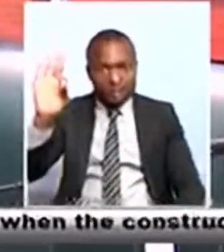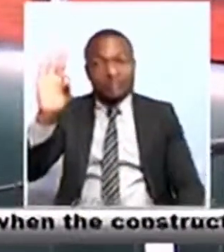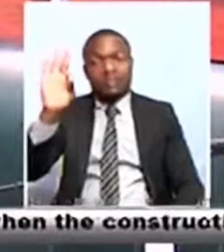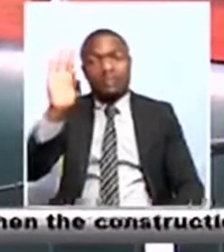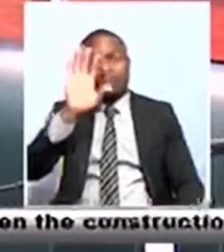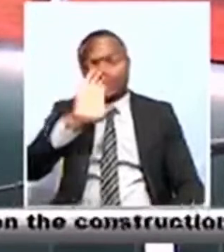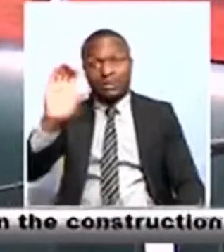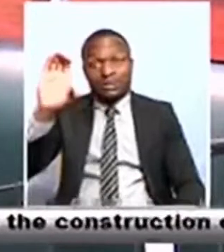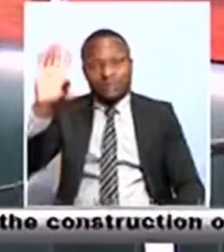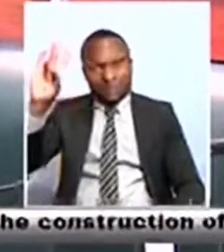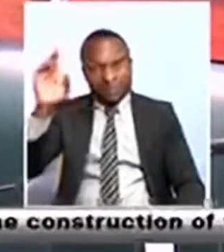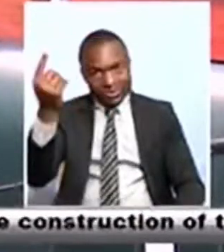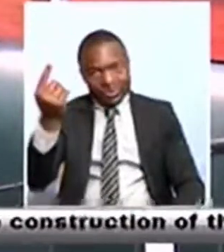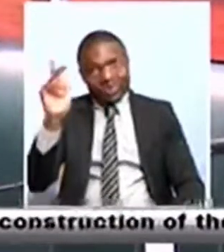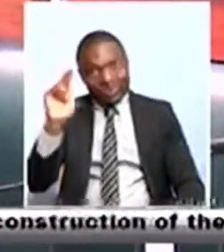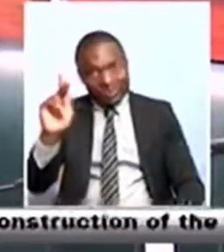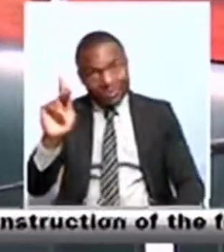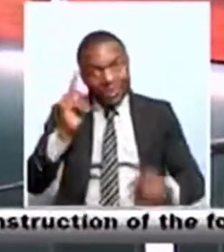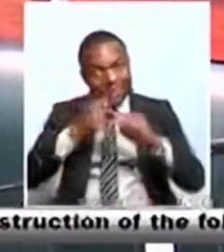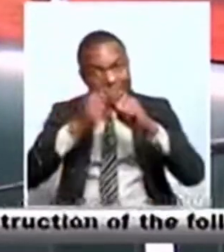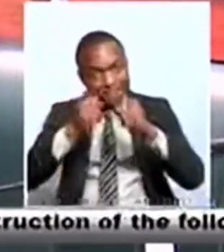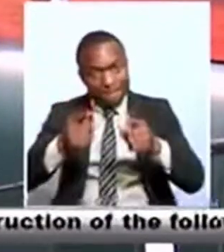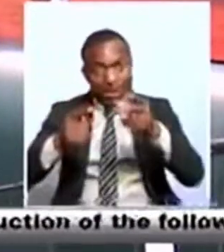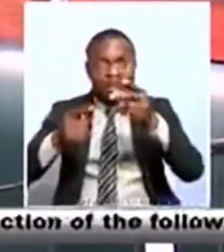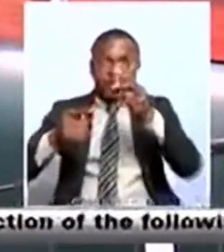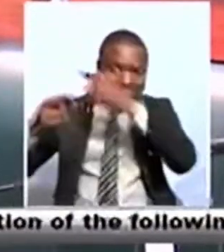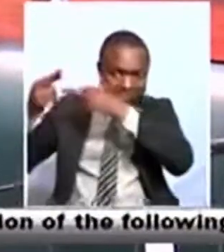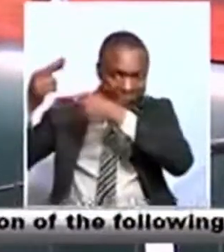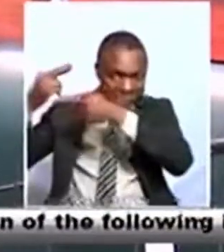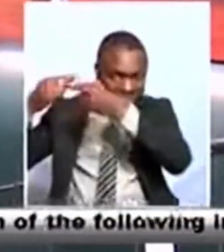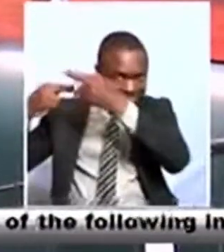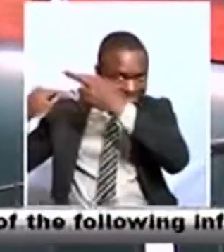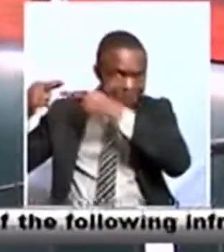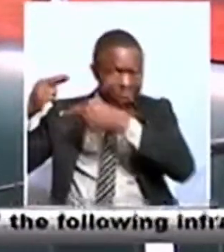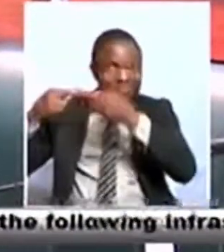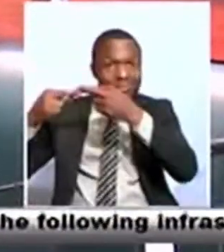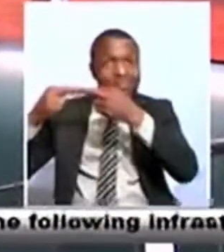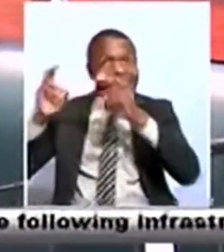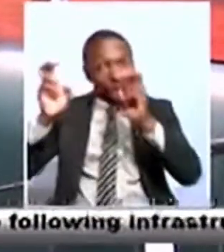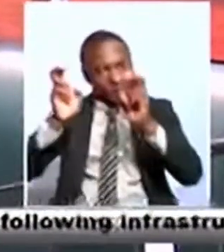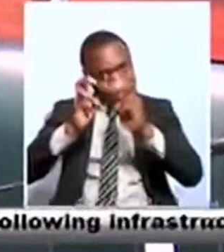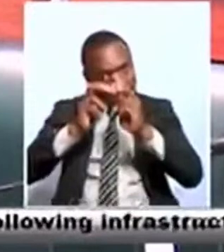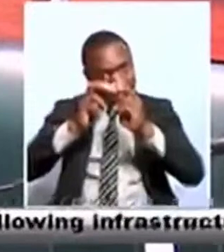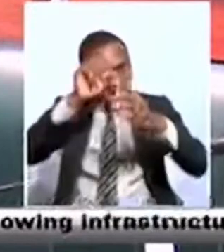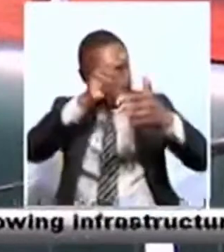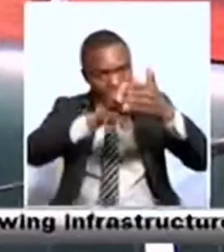377,971 kwacha, but it was revised to a contract sum of